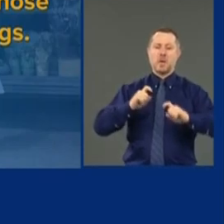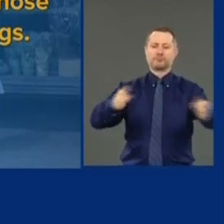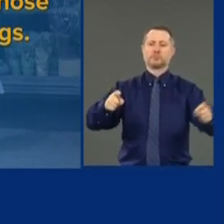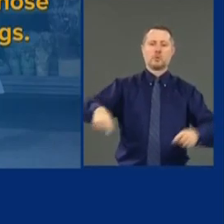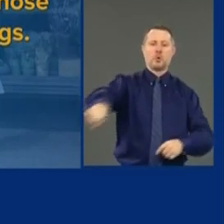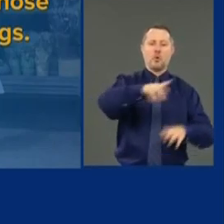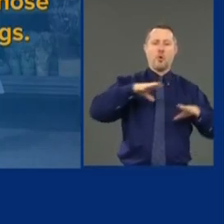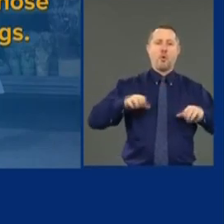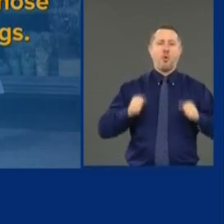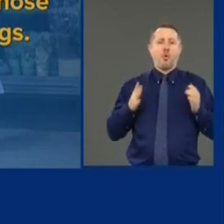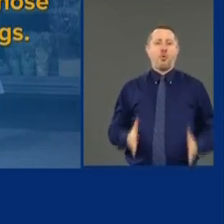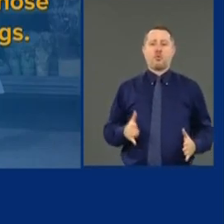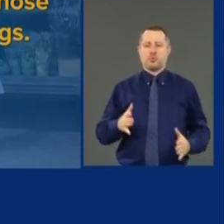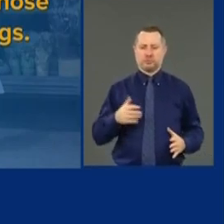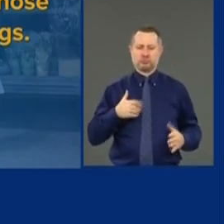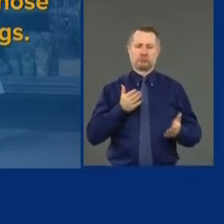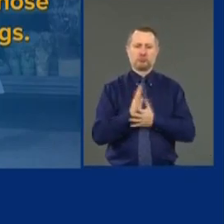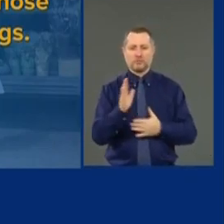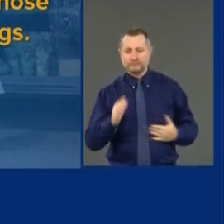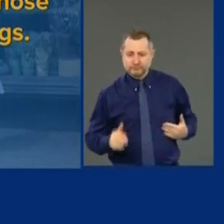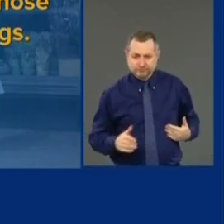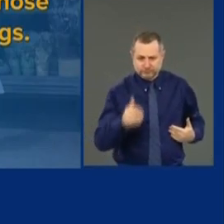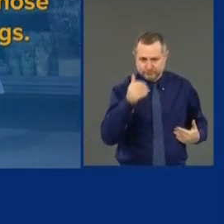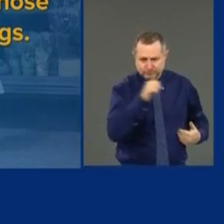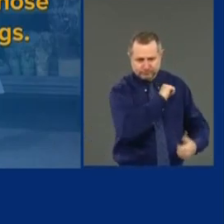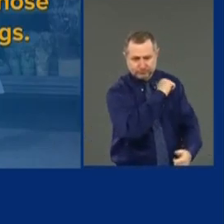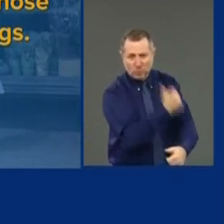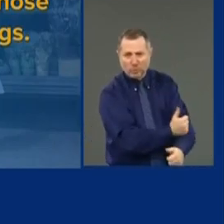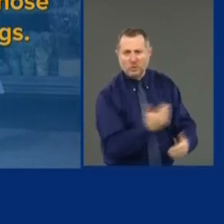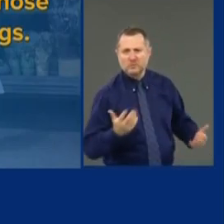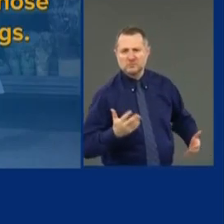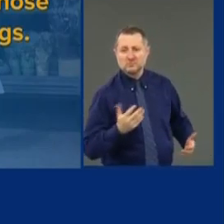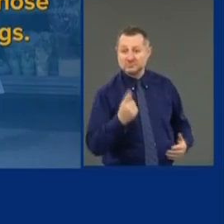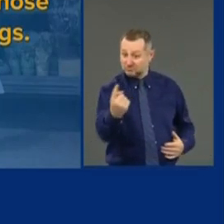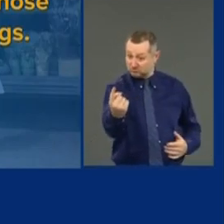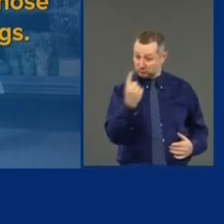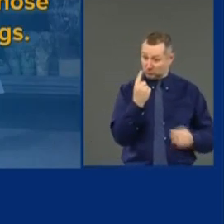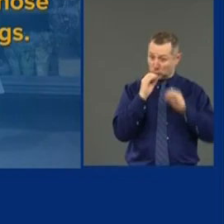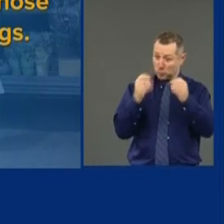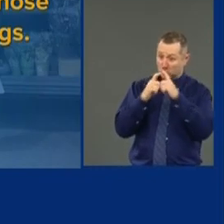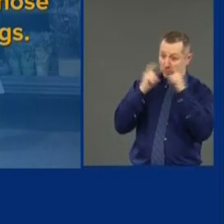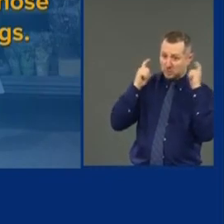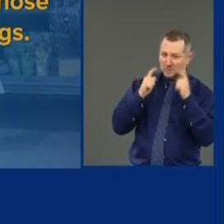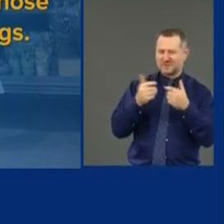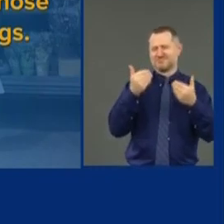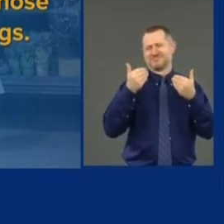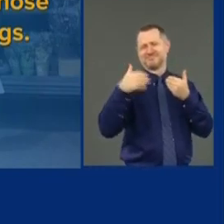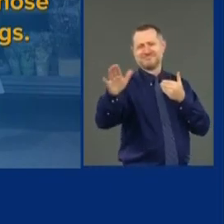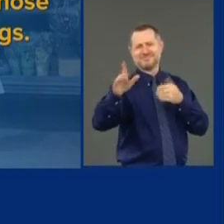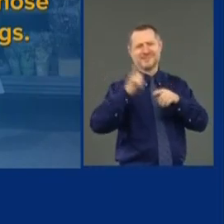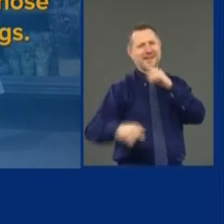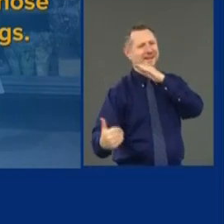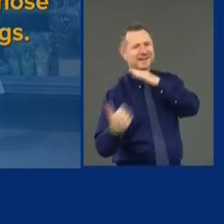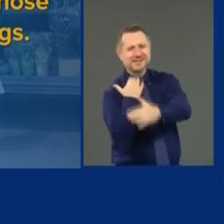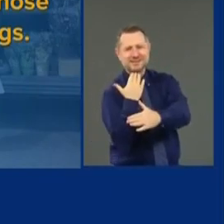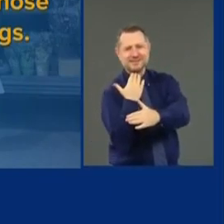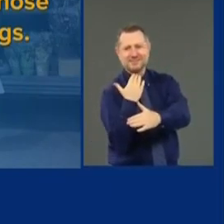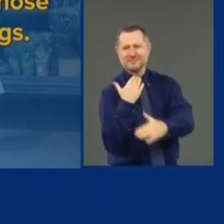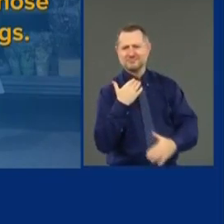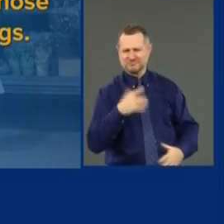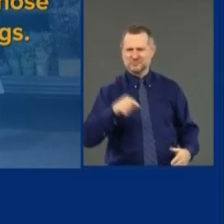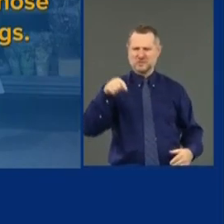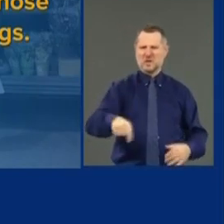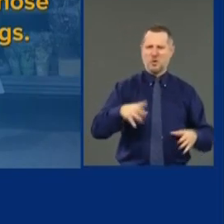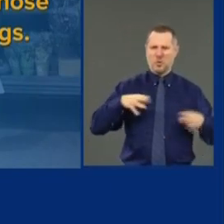right to say, if you're not wearing a mask, you can't come in. That store owner has a right to